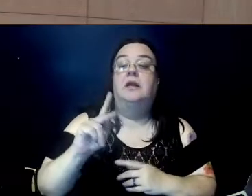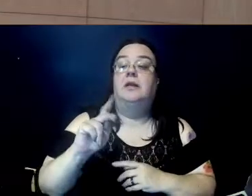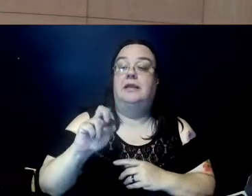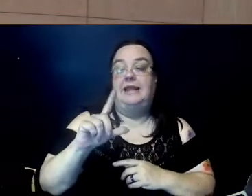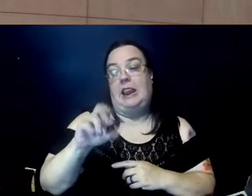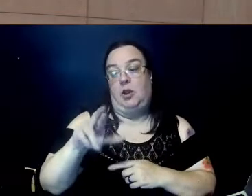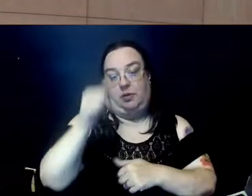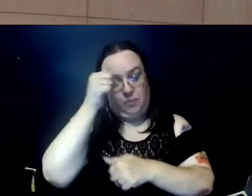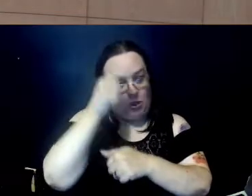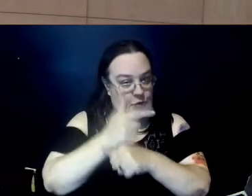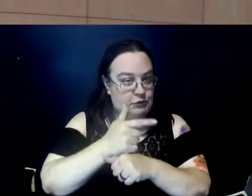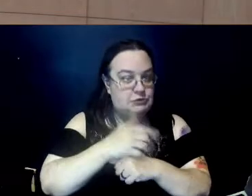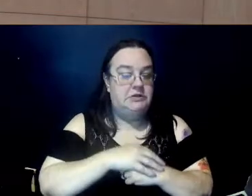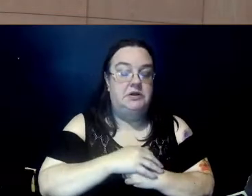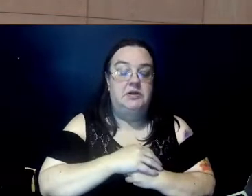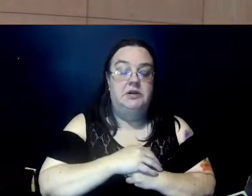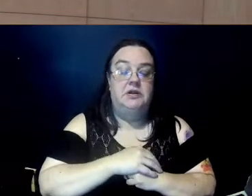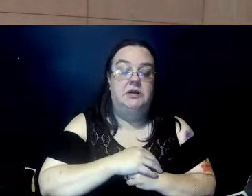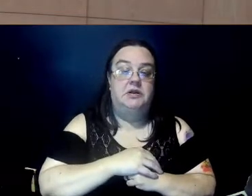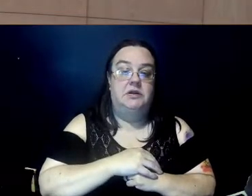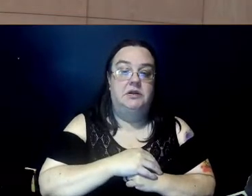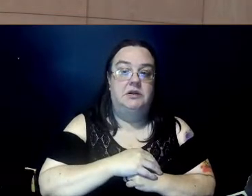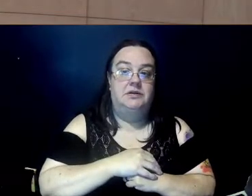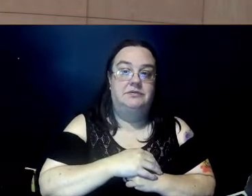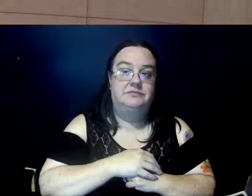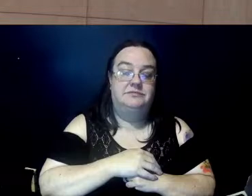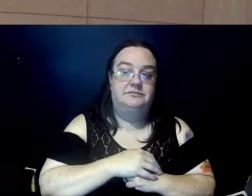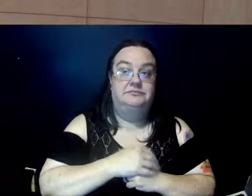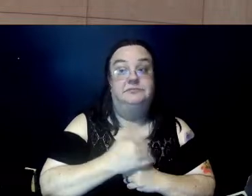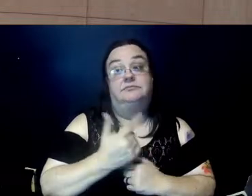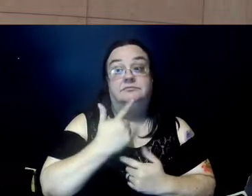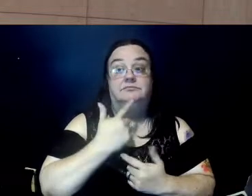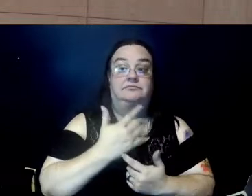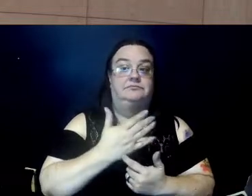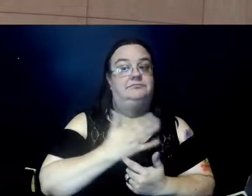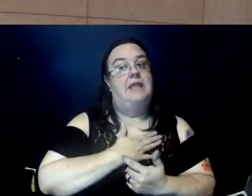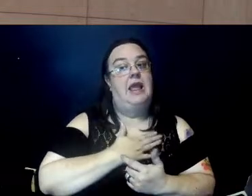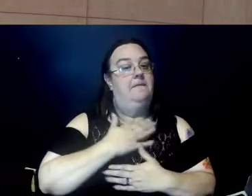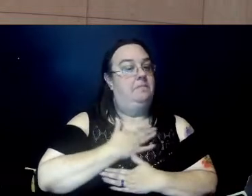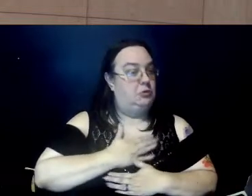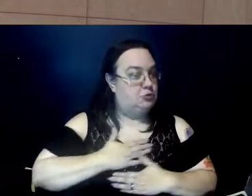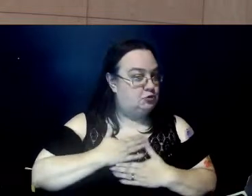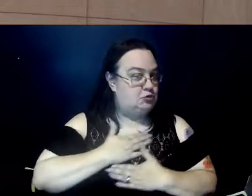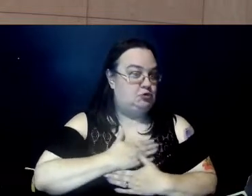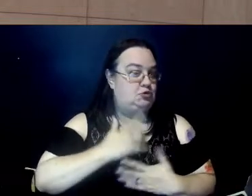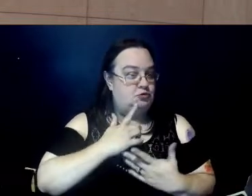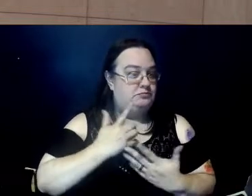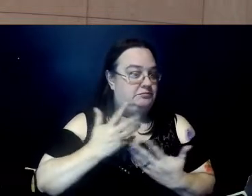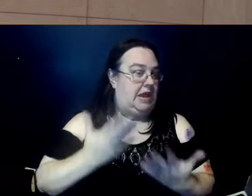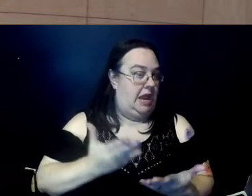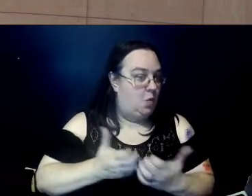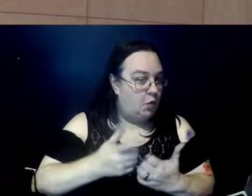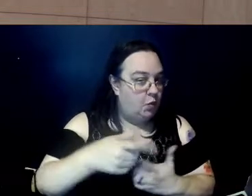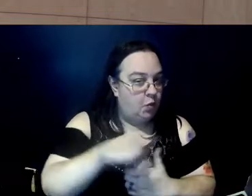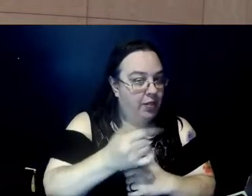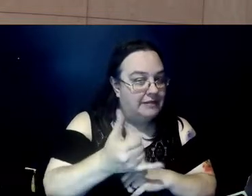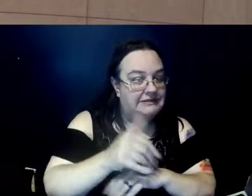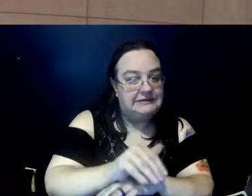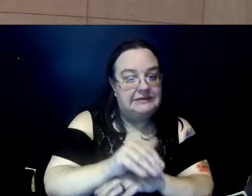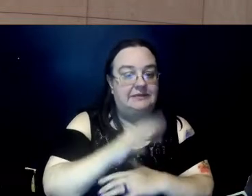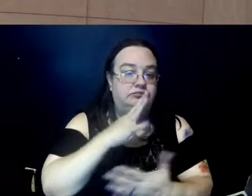Brothers. And it's my pleasure to come to you this evening and discuss